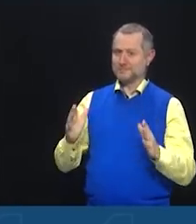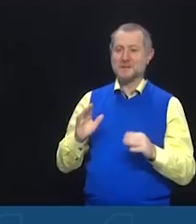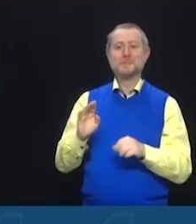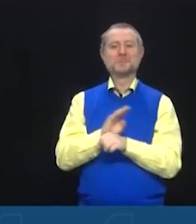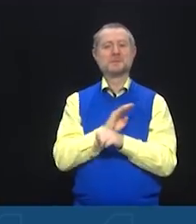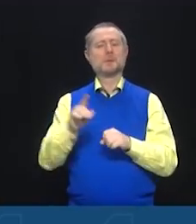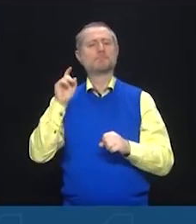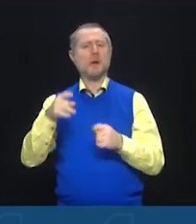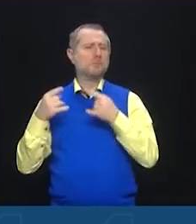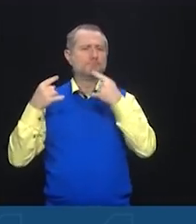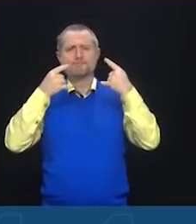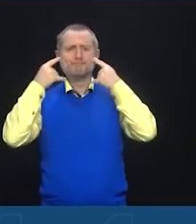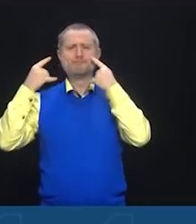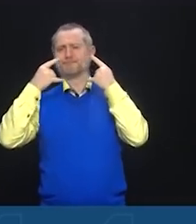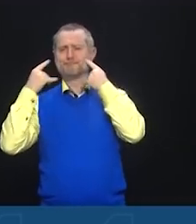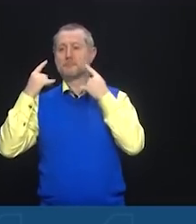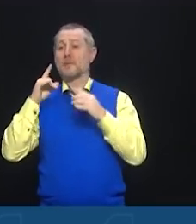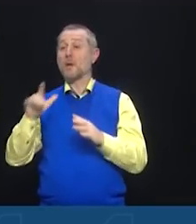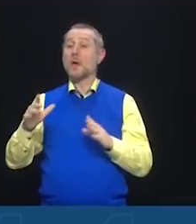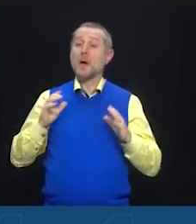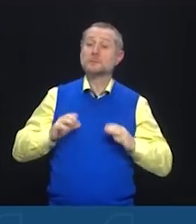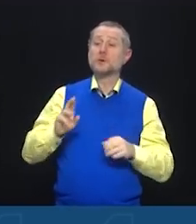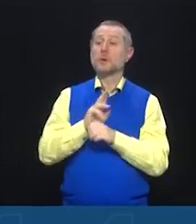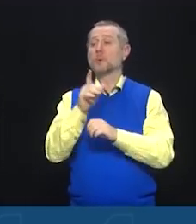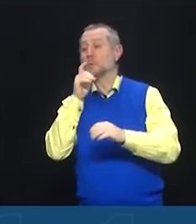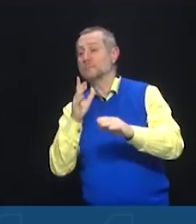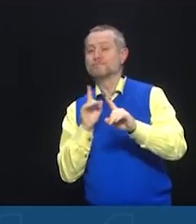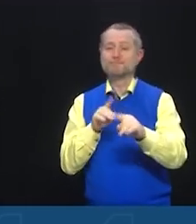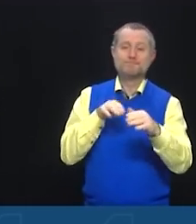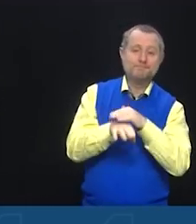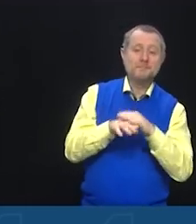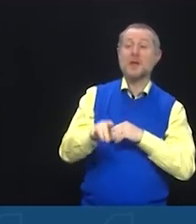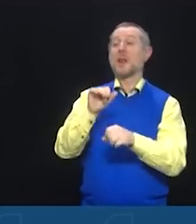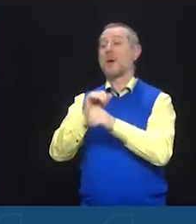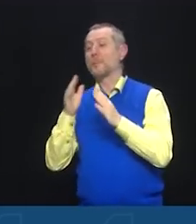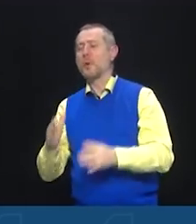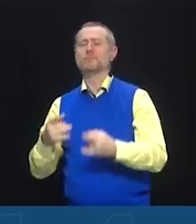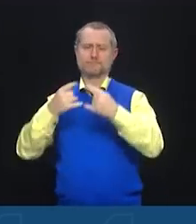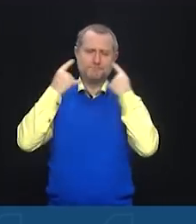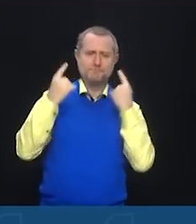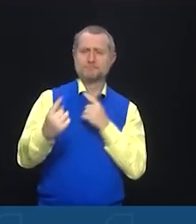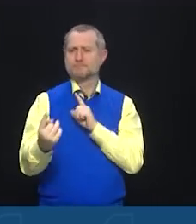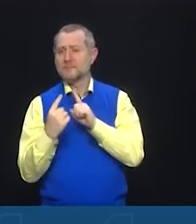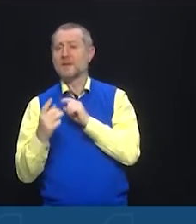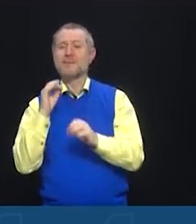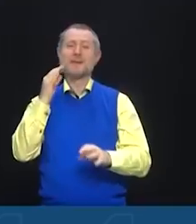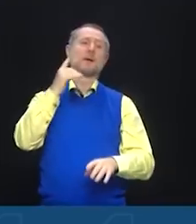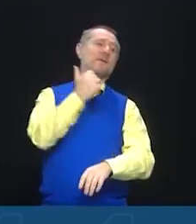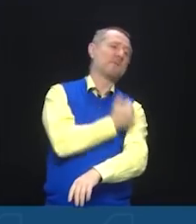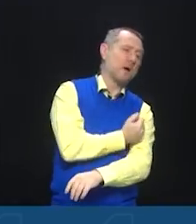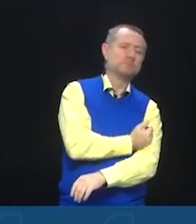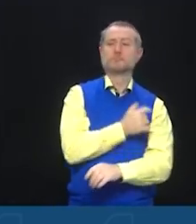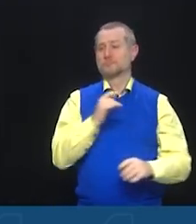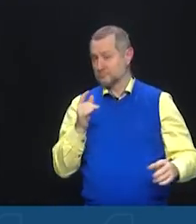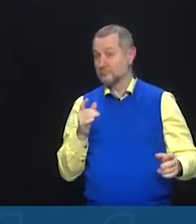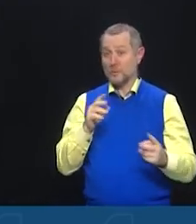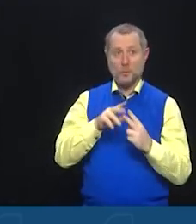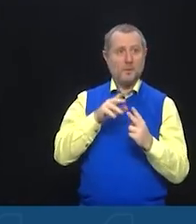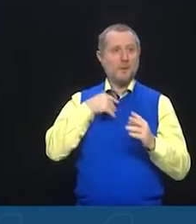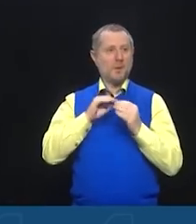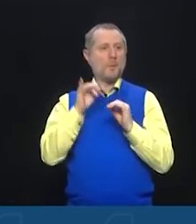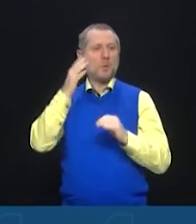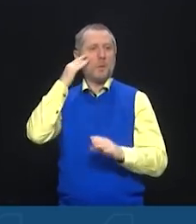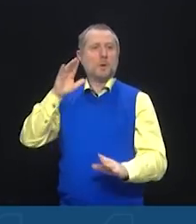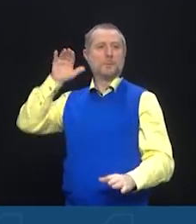make sure that their customers and patrons and employees were masked or vaccinated as well. That's how we kept these numbers from getting even